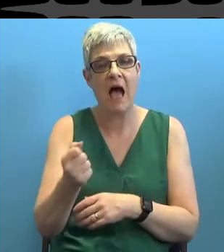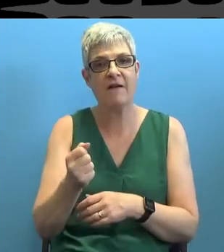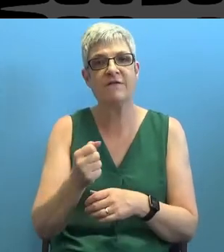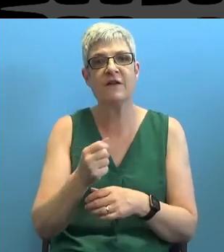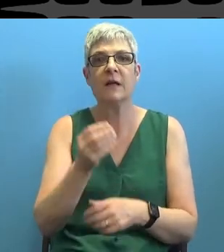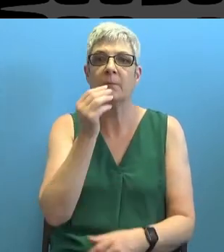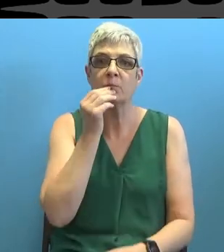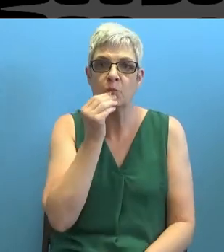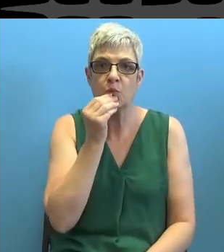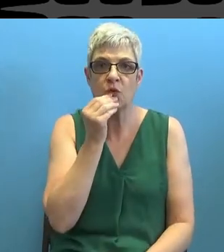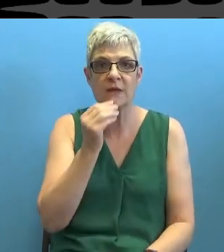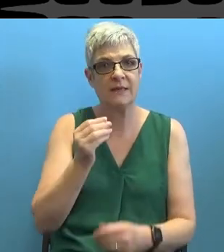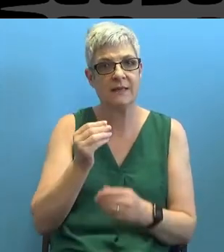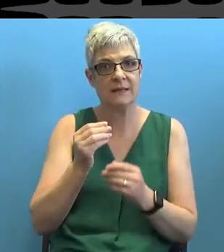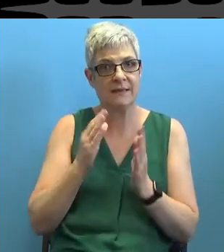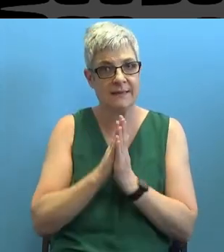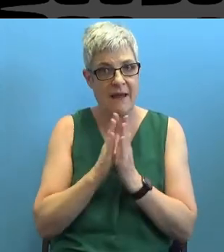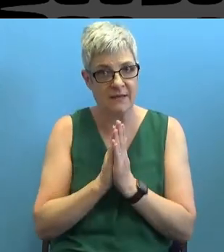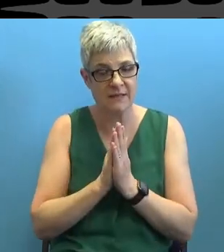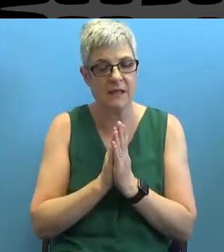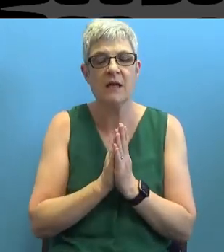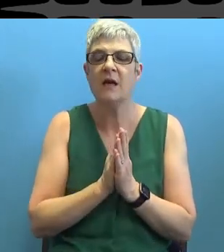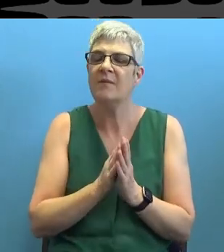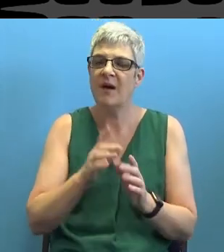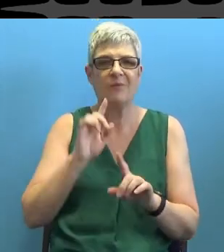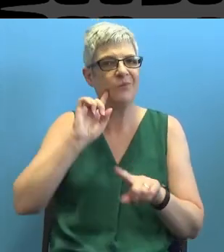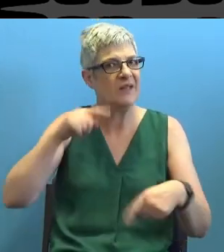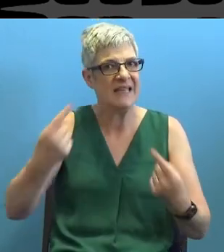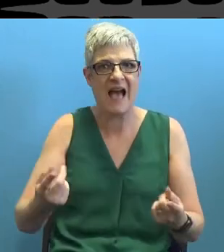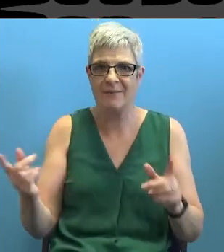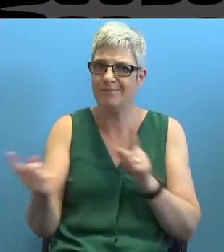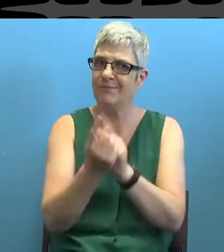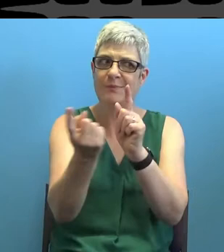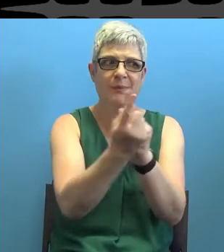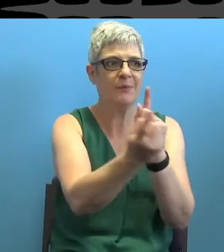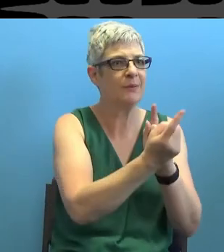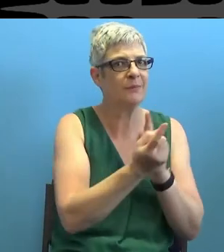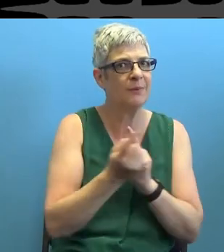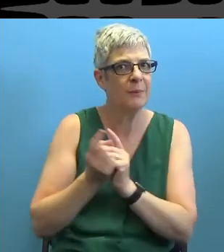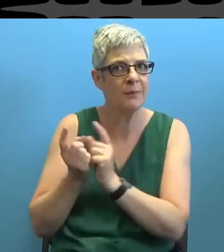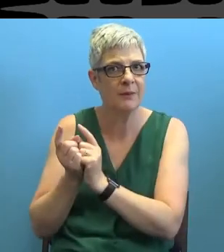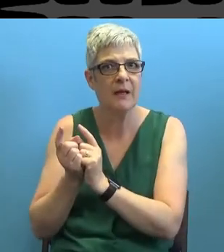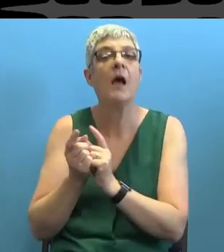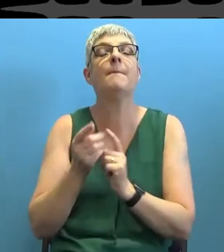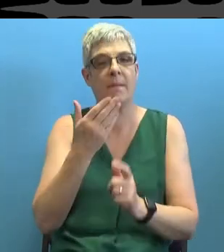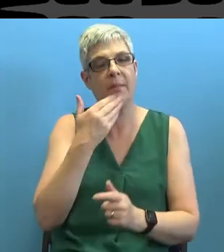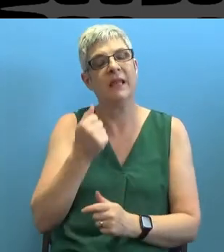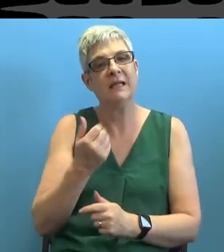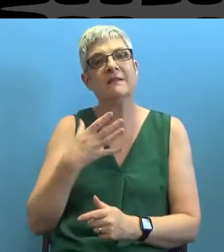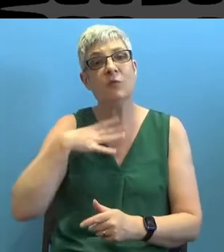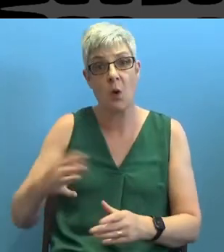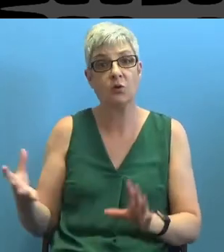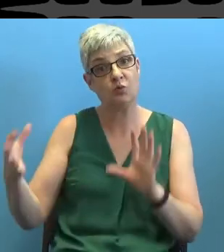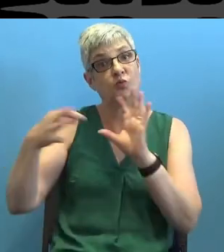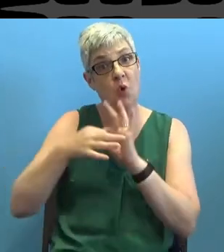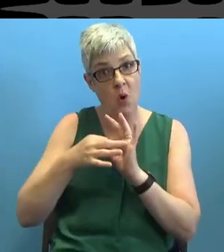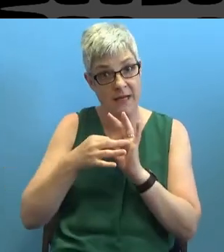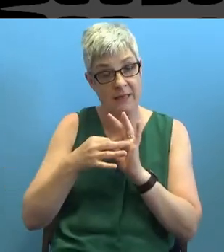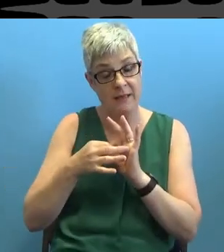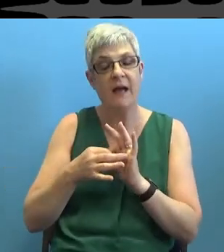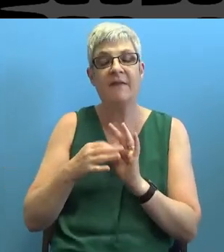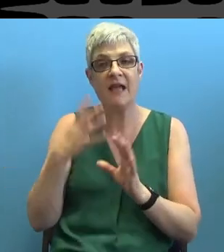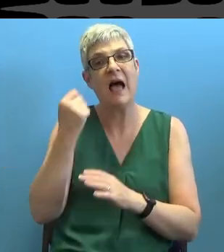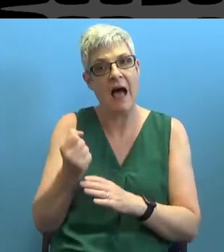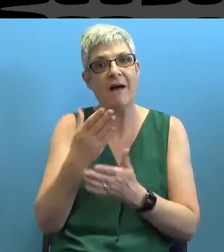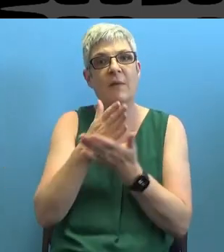course, we can't gather in the one place. So please, if you wish to join us, have your bread or wine or alternatives with you for